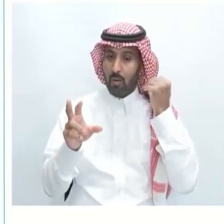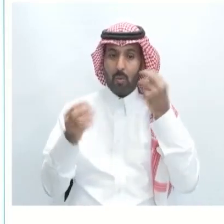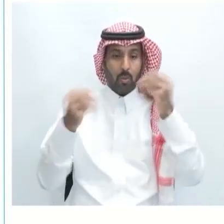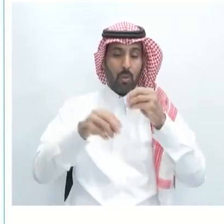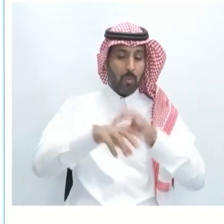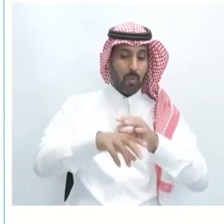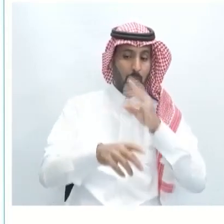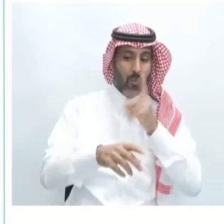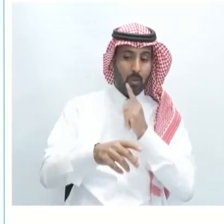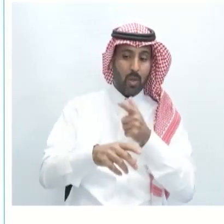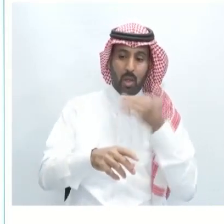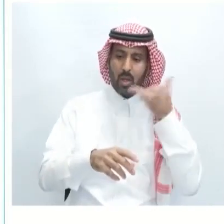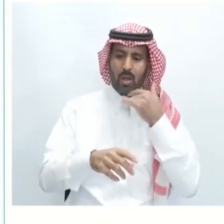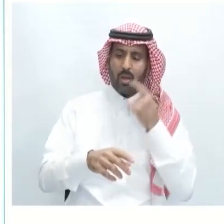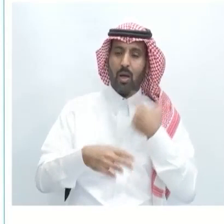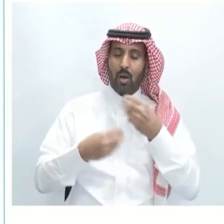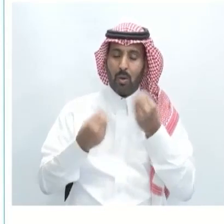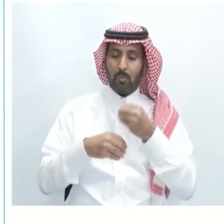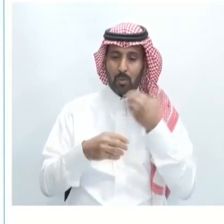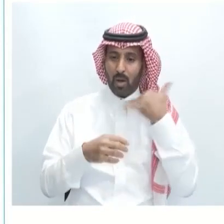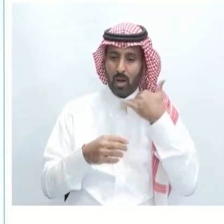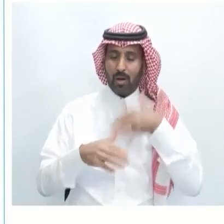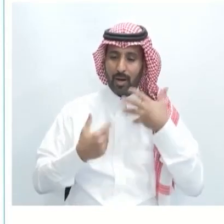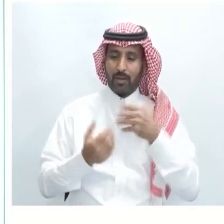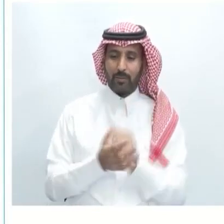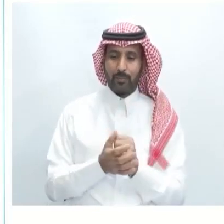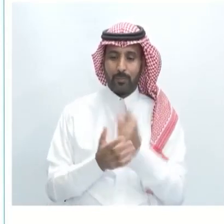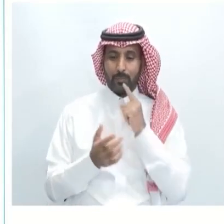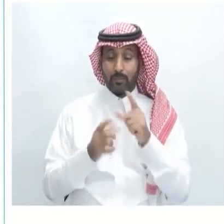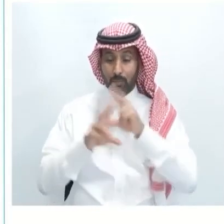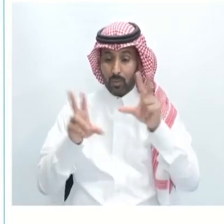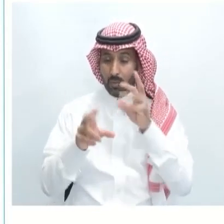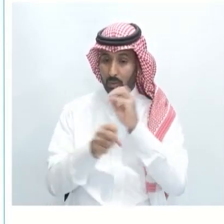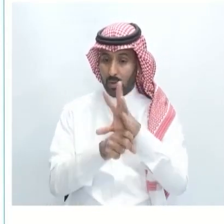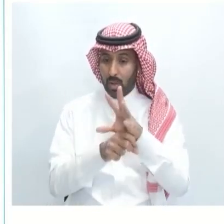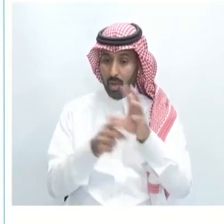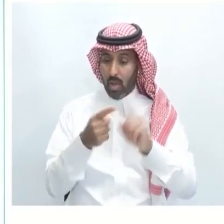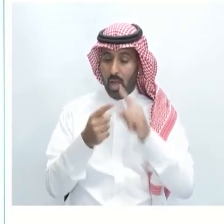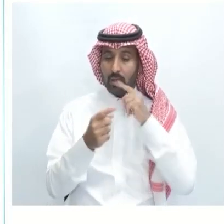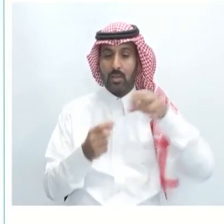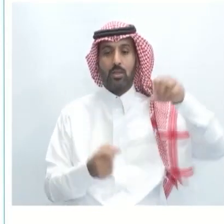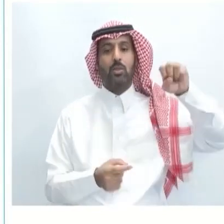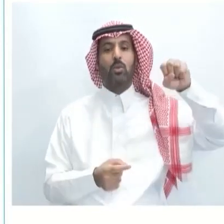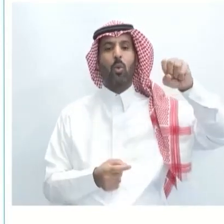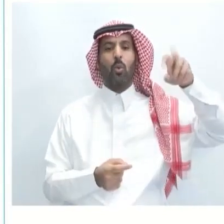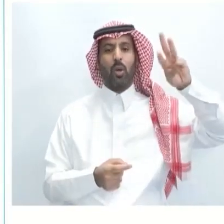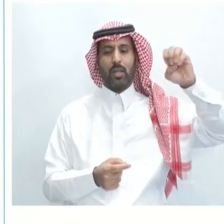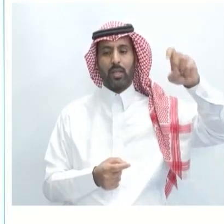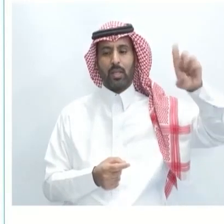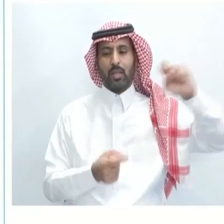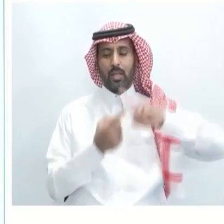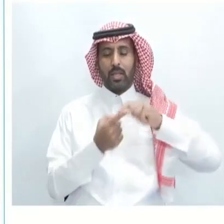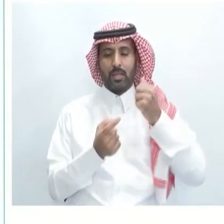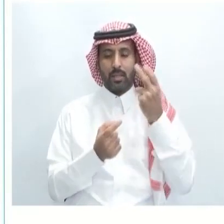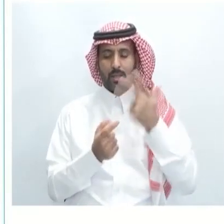people called, the harder we laughed. Another nationally broadcast prank occurred in Sweden in 1962. At